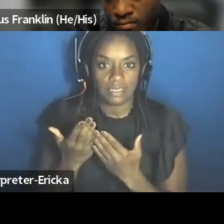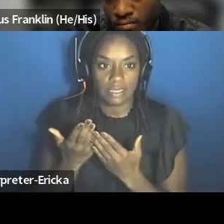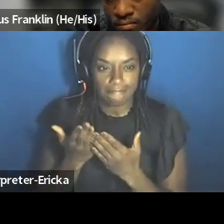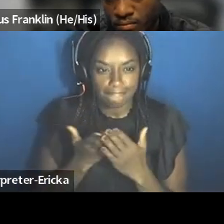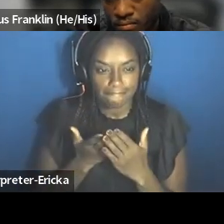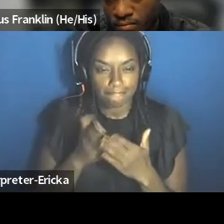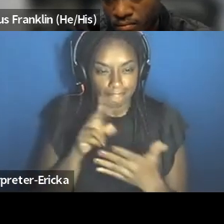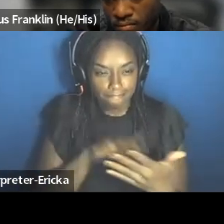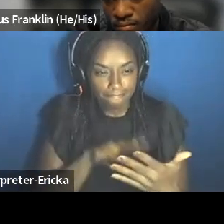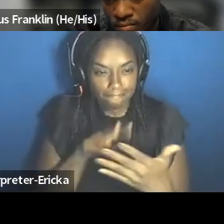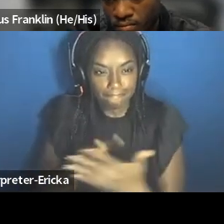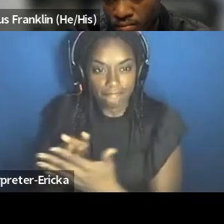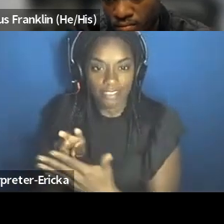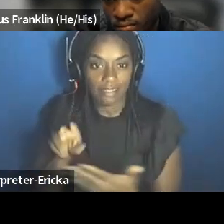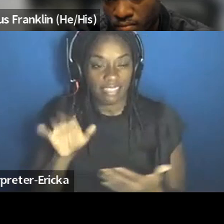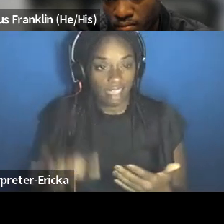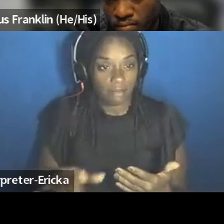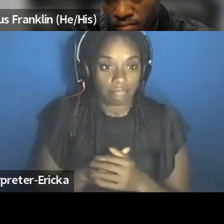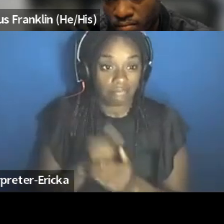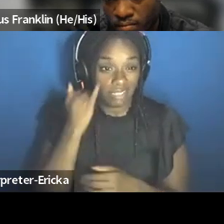material if you haven't done that.